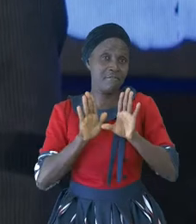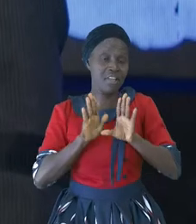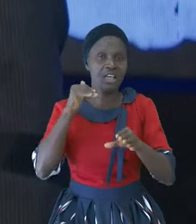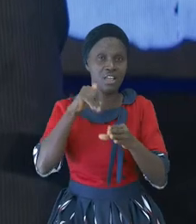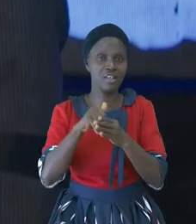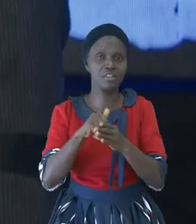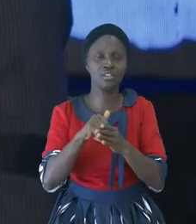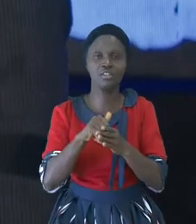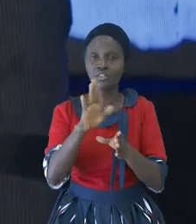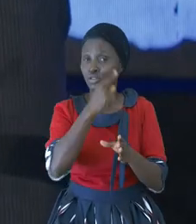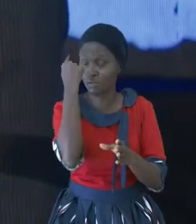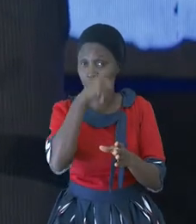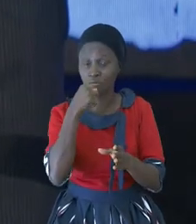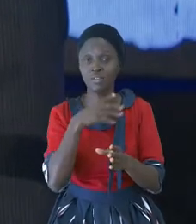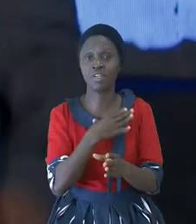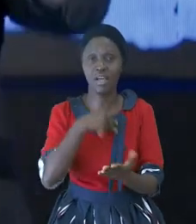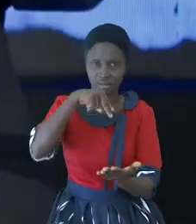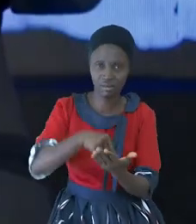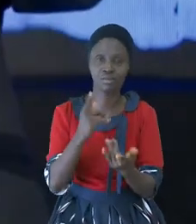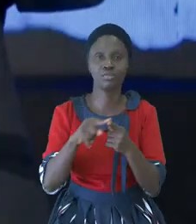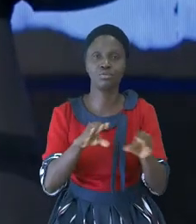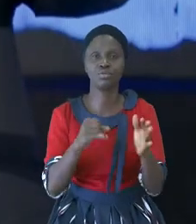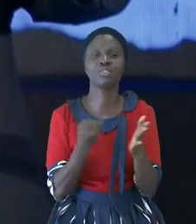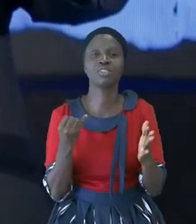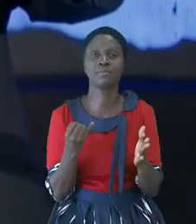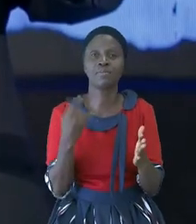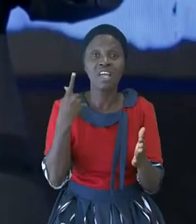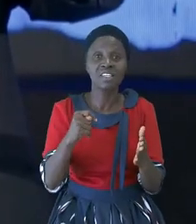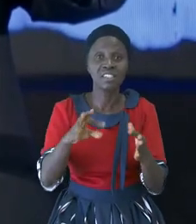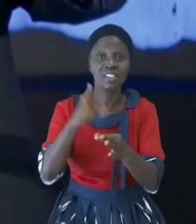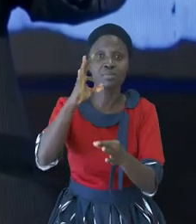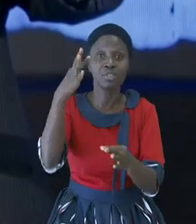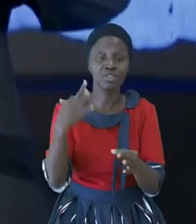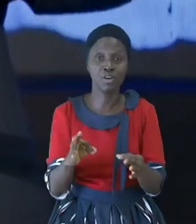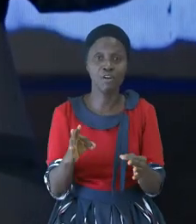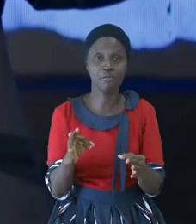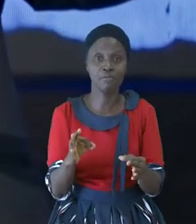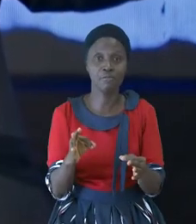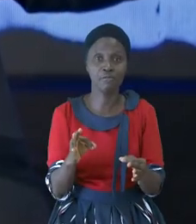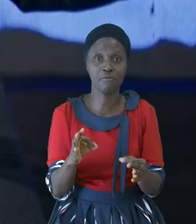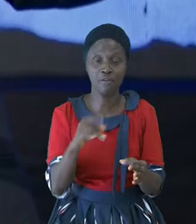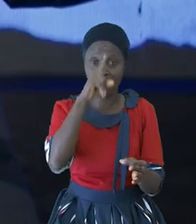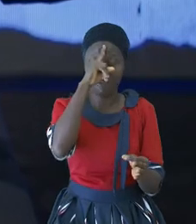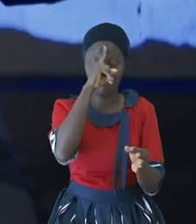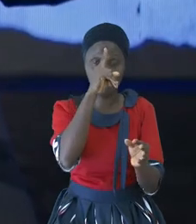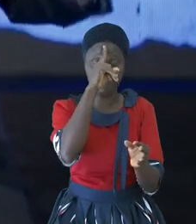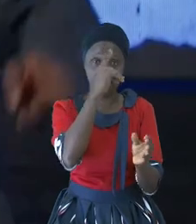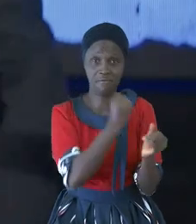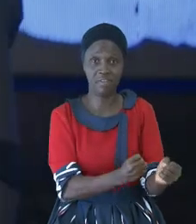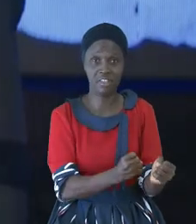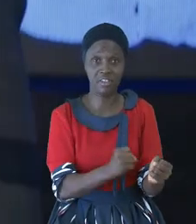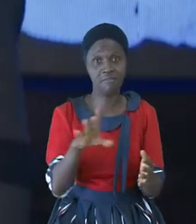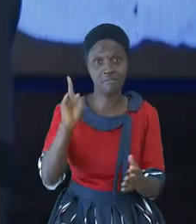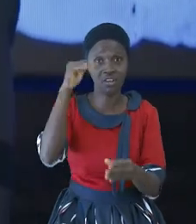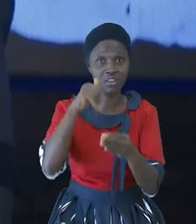you have the spirit of faith, the spirit of fear discovers in your life you